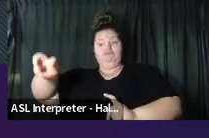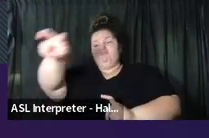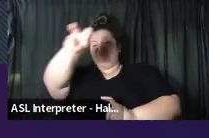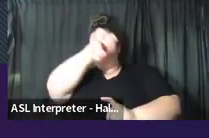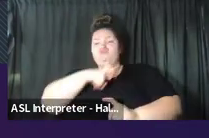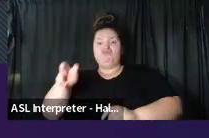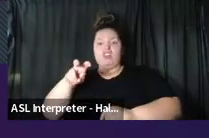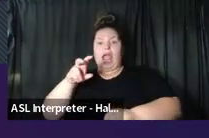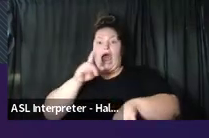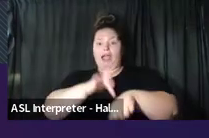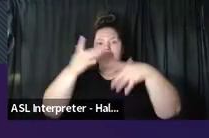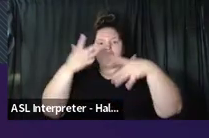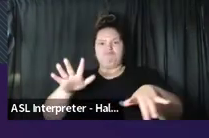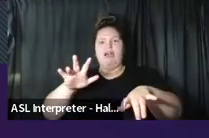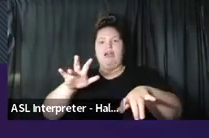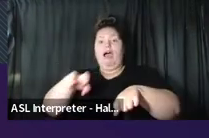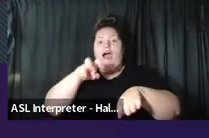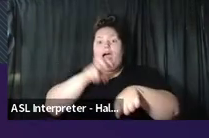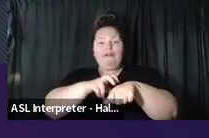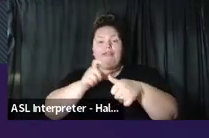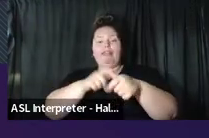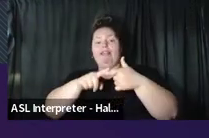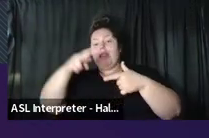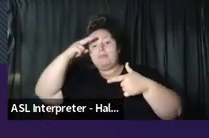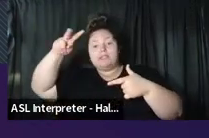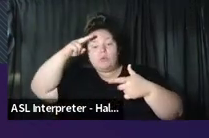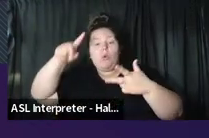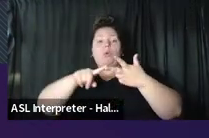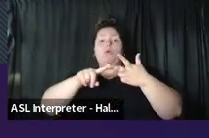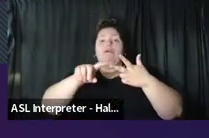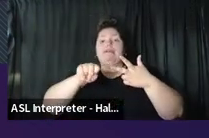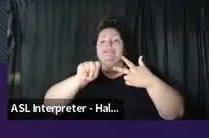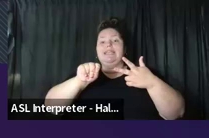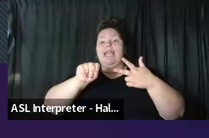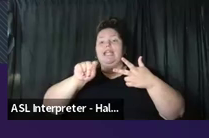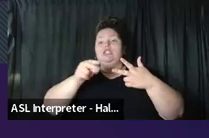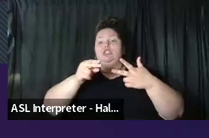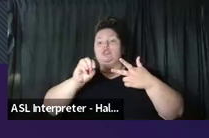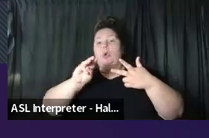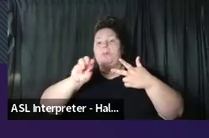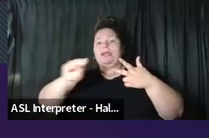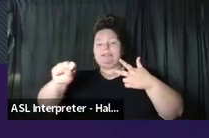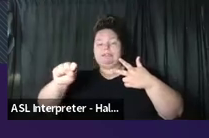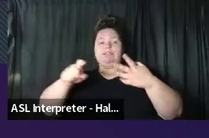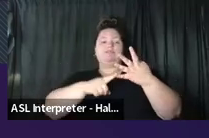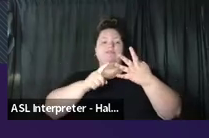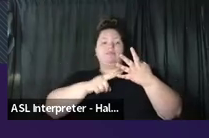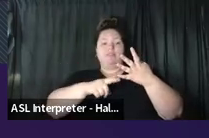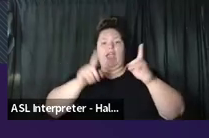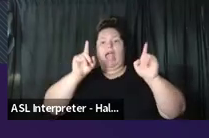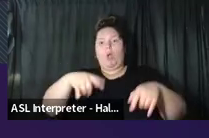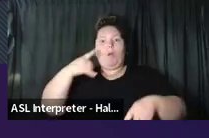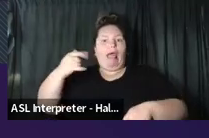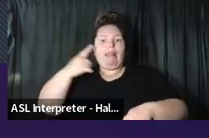to Ireland, Mexico, St. Thomas. We go to California and Las Vegas pretty much every year.